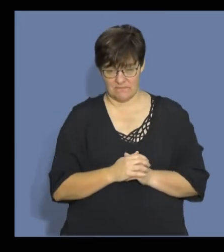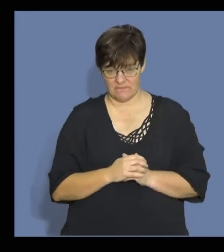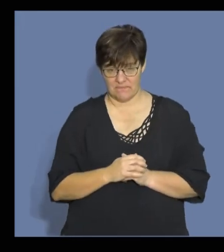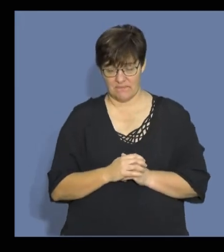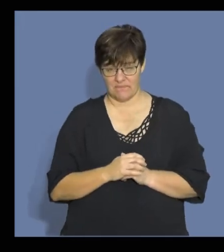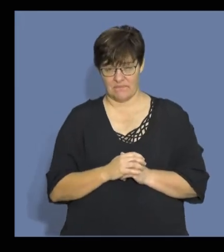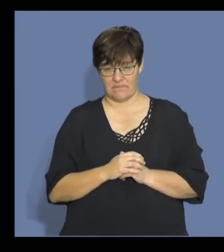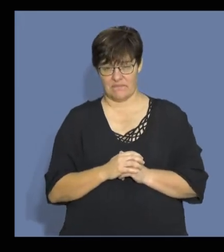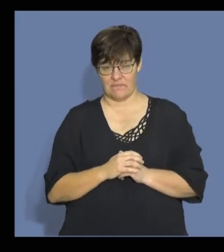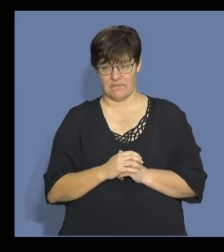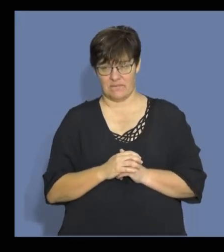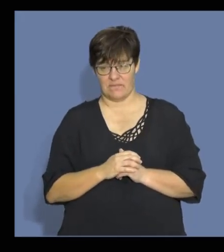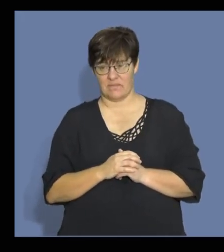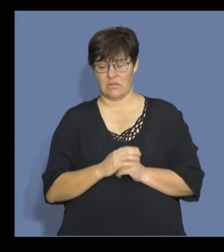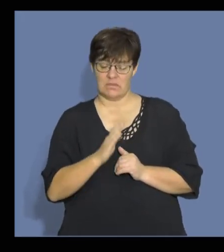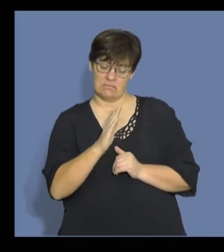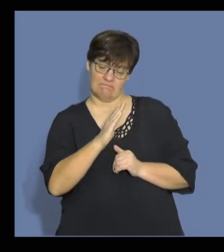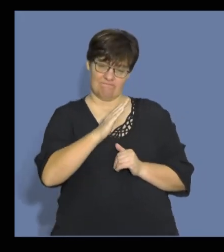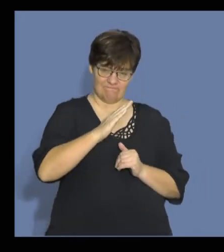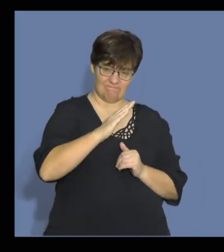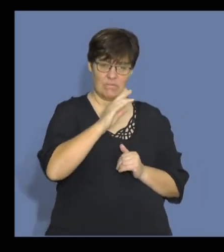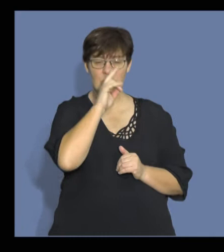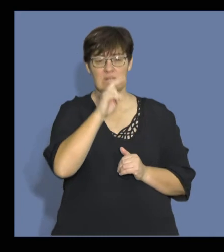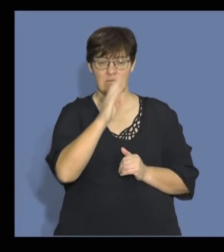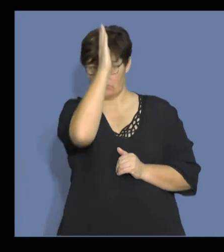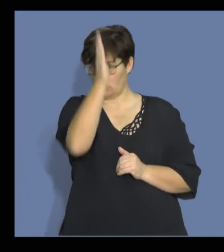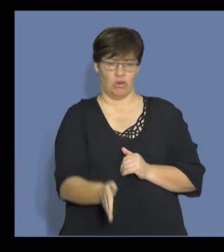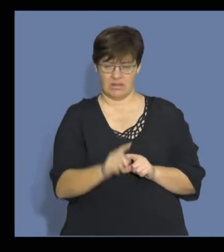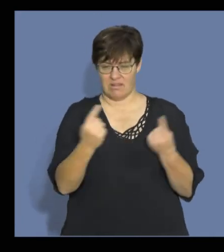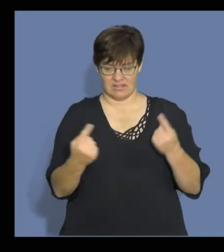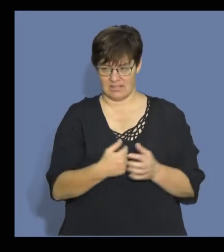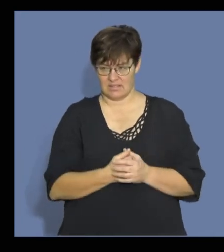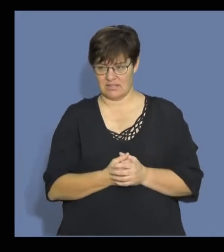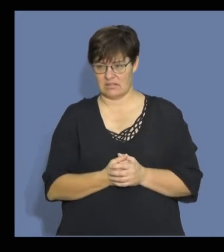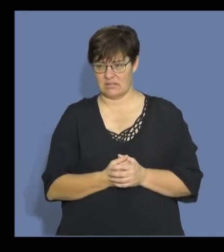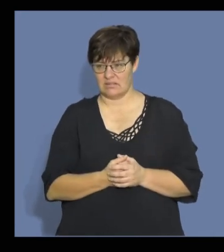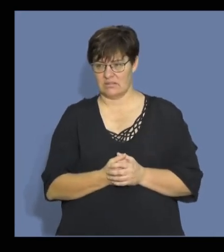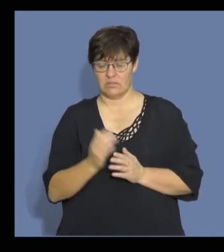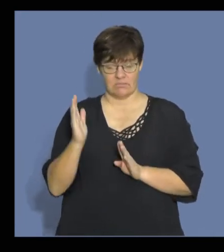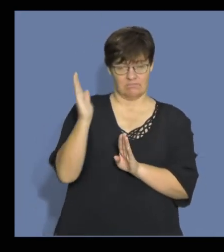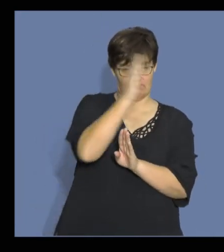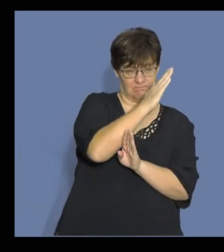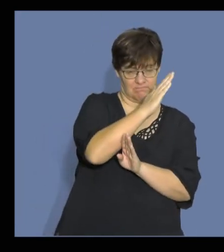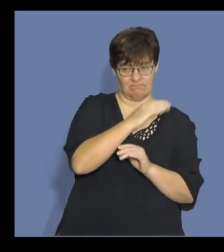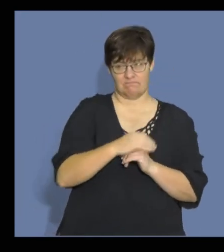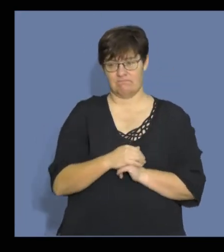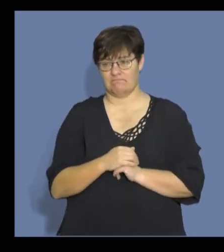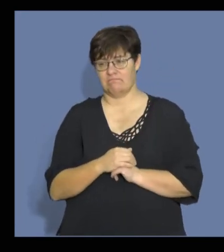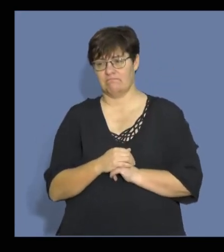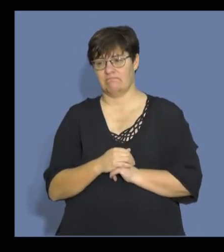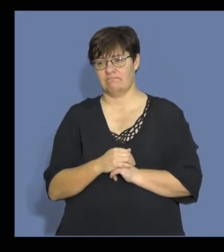it has to be a little bit more than that. So it has to be a little bit diagonal, and so it must be there. All